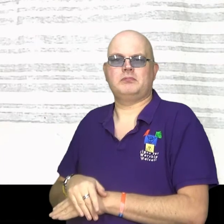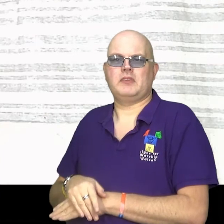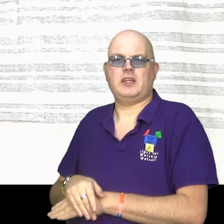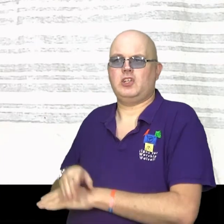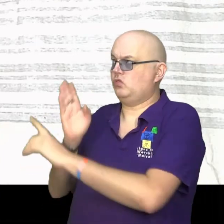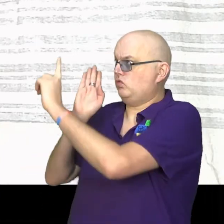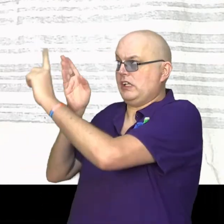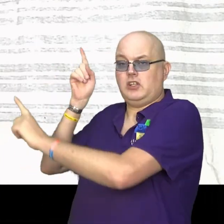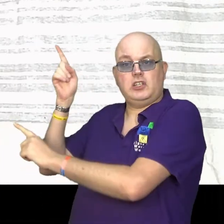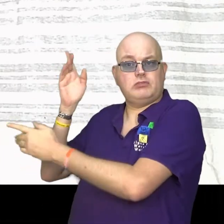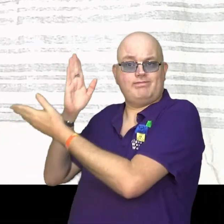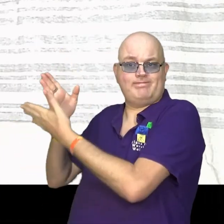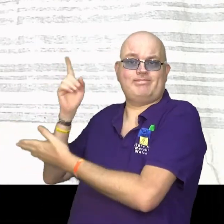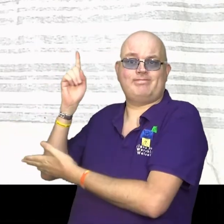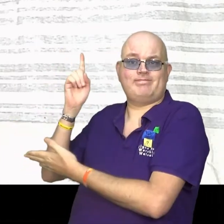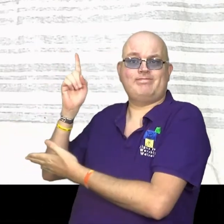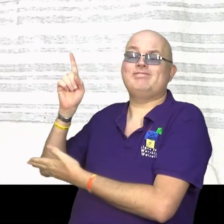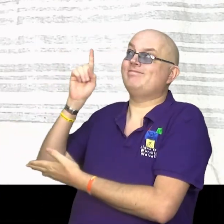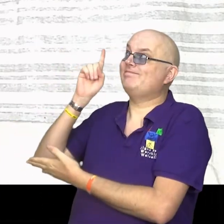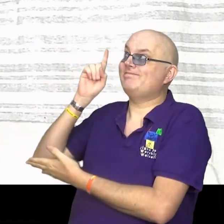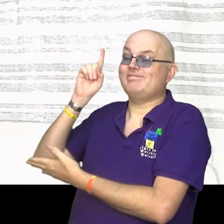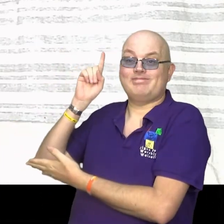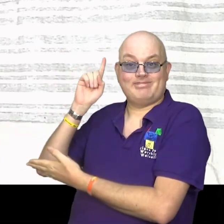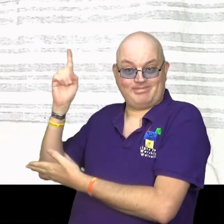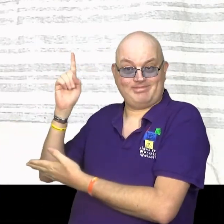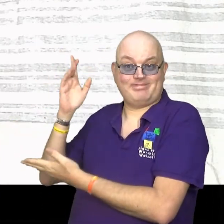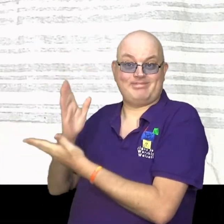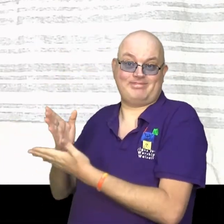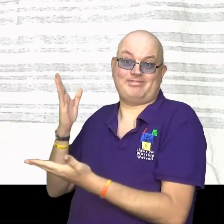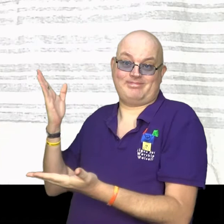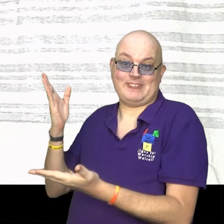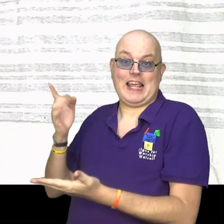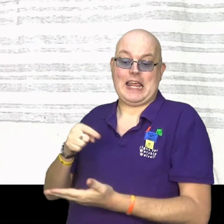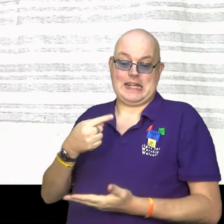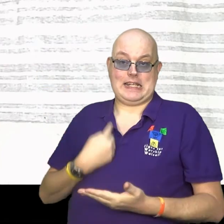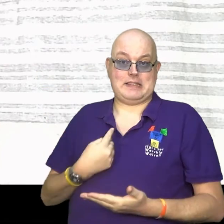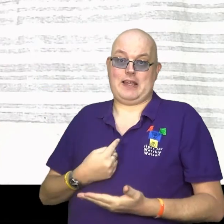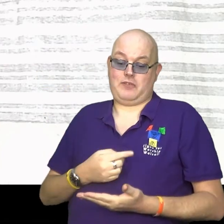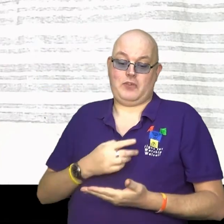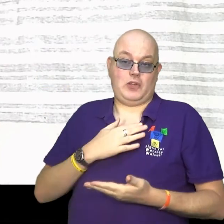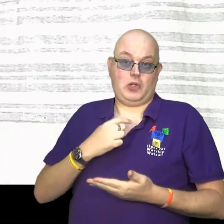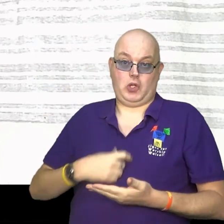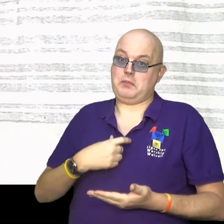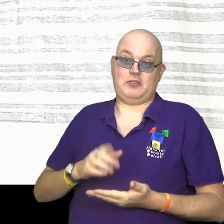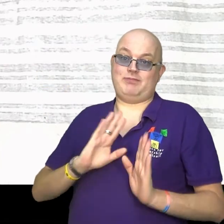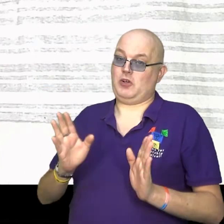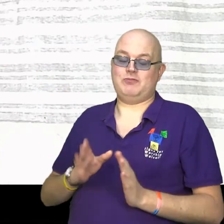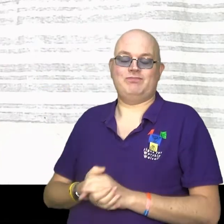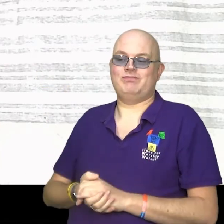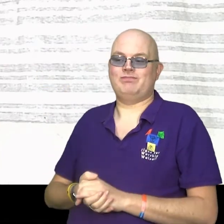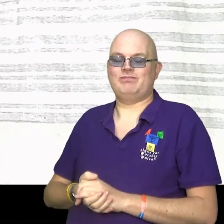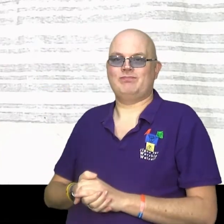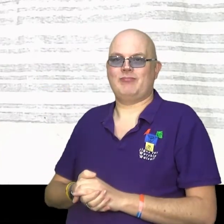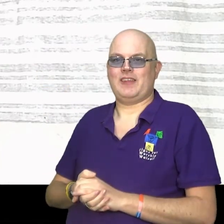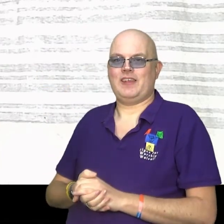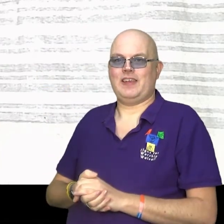hasn't acknowledged that God is God and that he is, in fact, just a human. In fact, actually, the armies of the